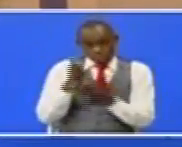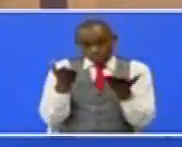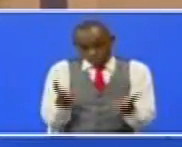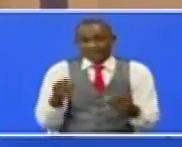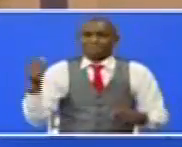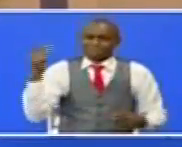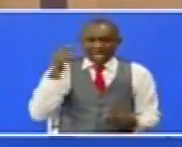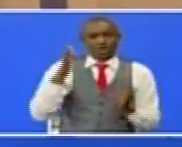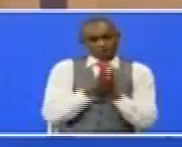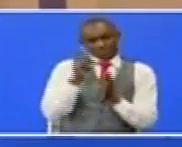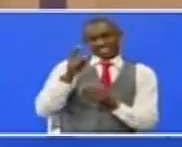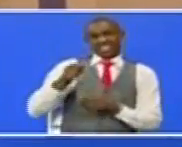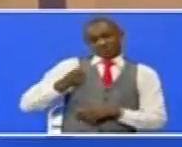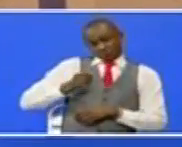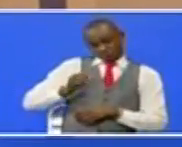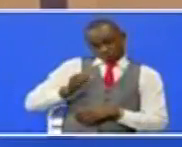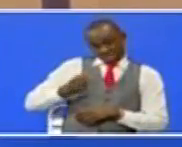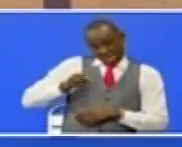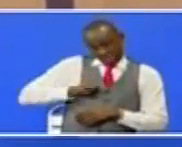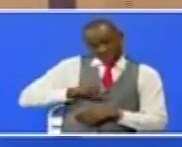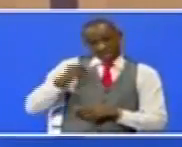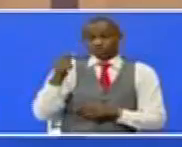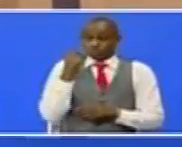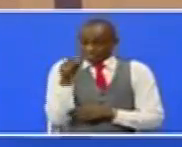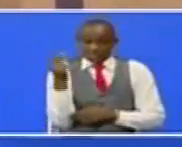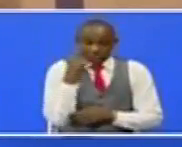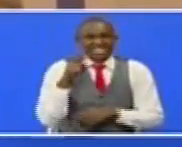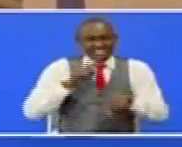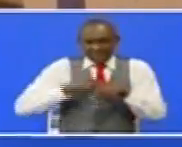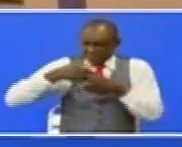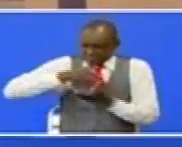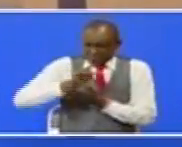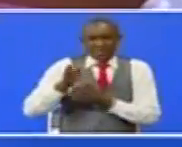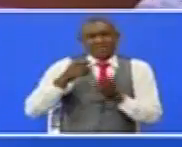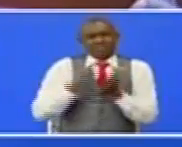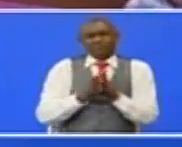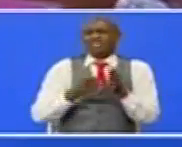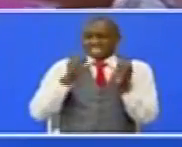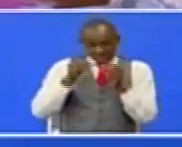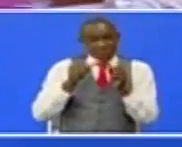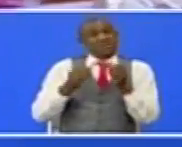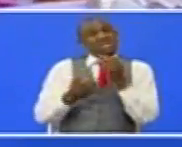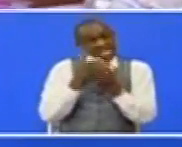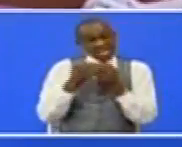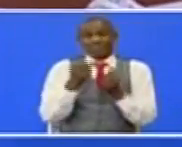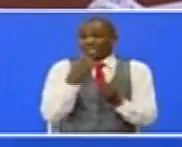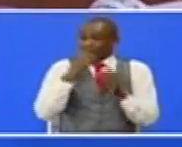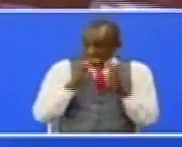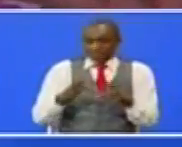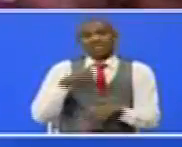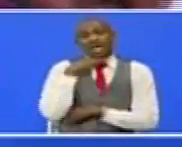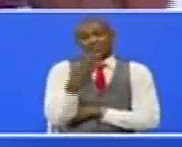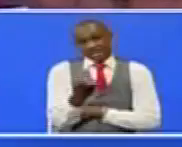of infected female sandflies. It attacks the immune system and is almost always fatal if not treated. The symptoms